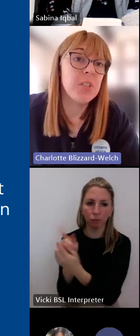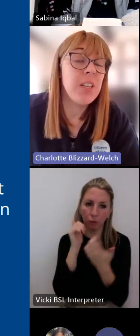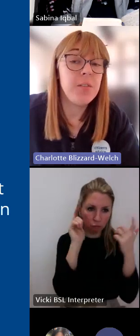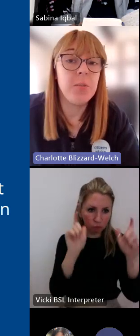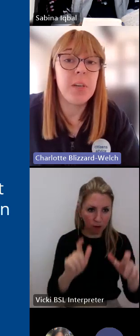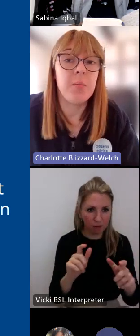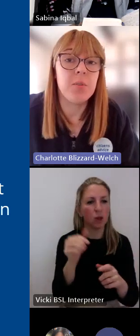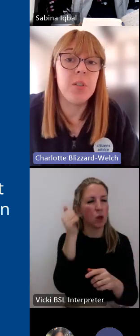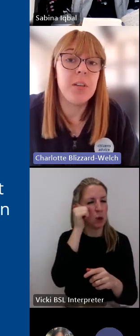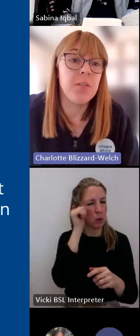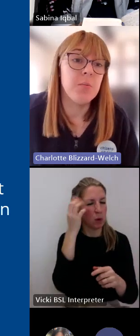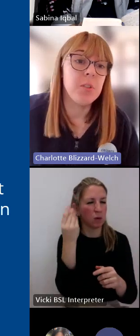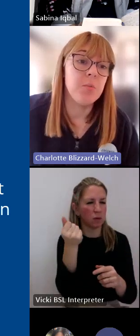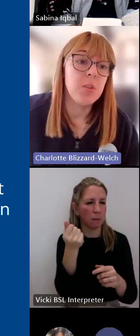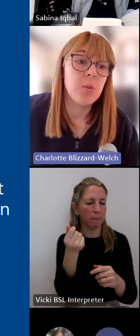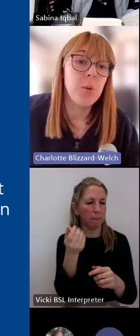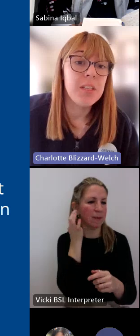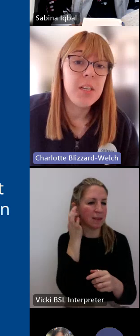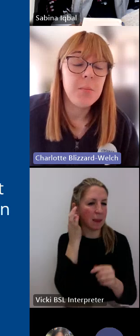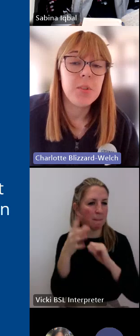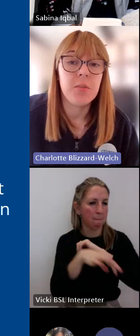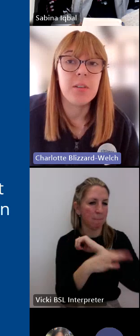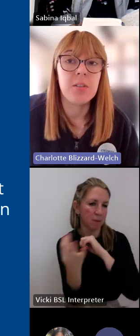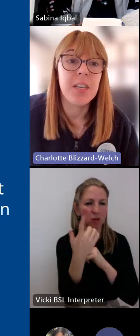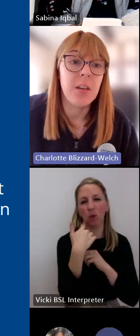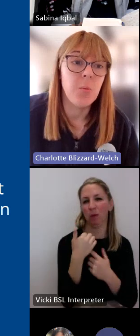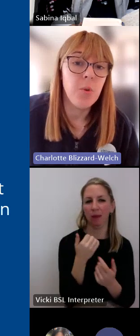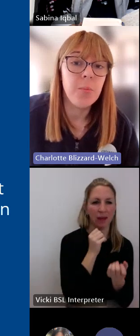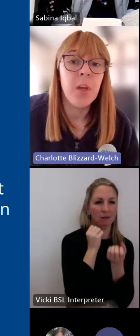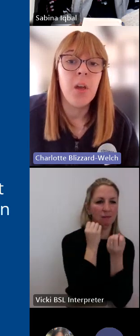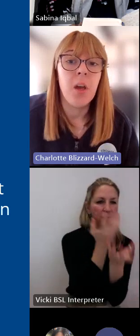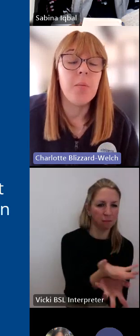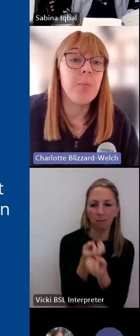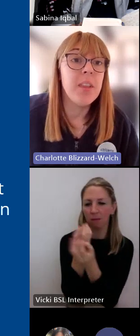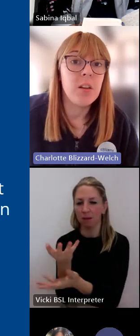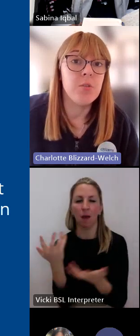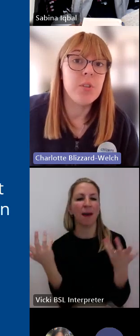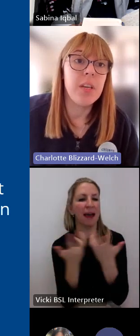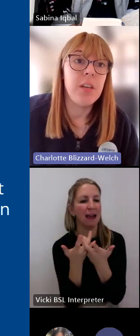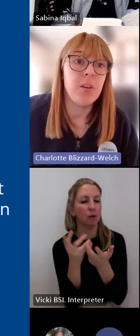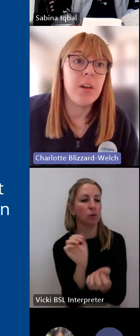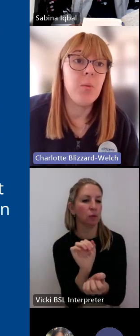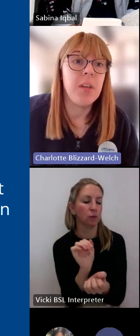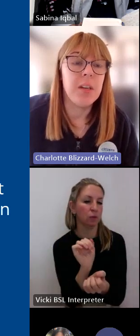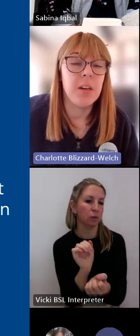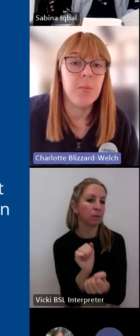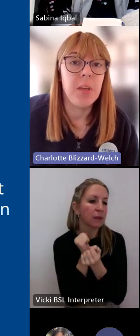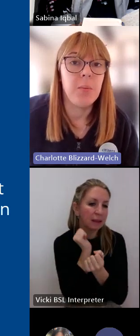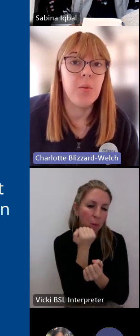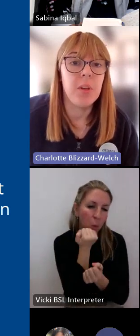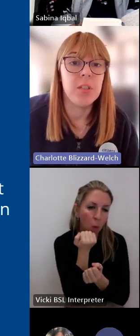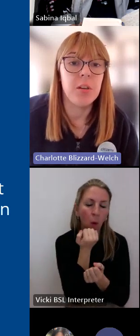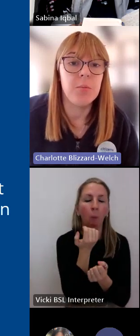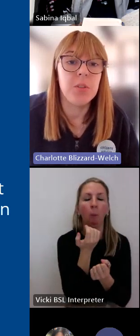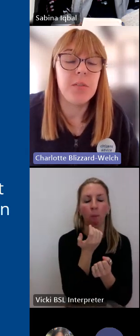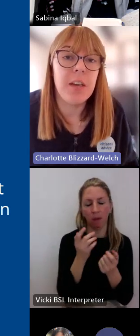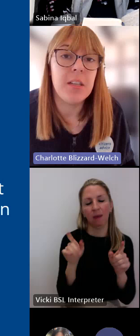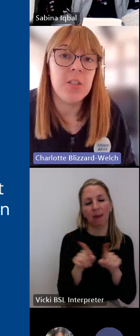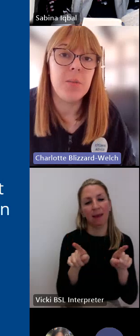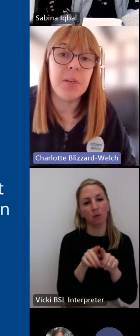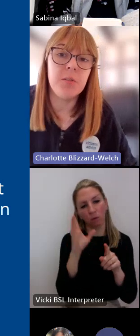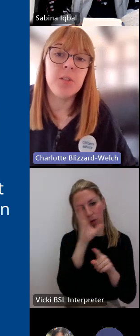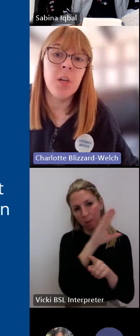up your sleeve to be able to give them some quick tips around staying warm. Then I'll also let you know how we can help people in terms